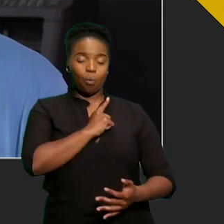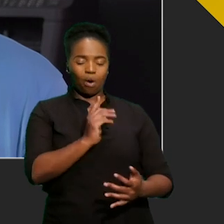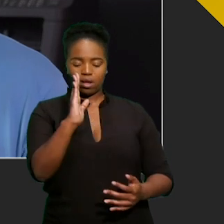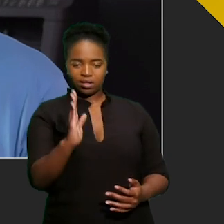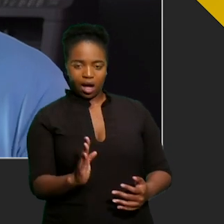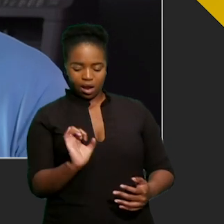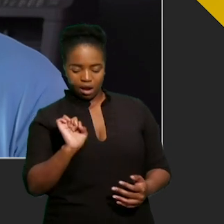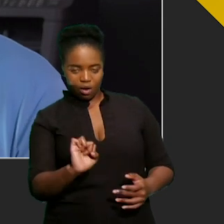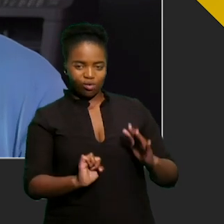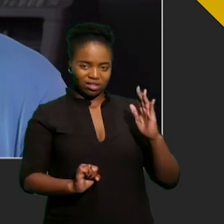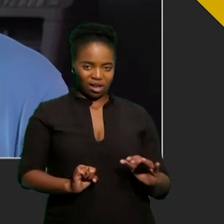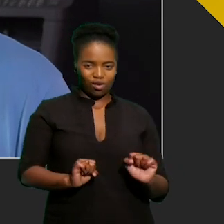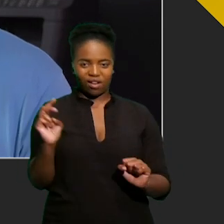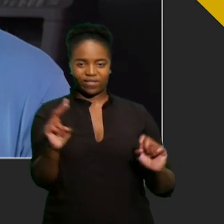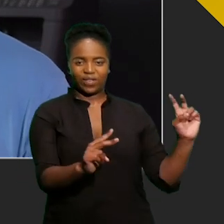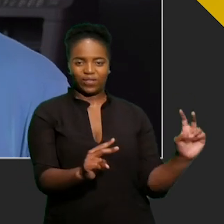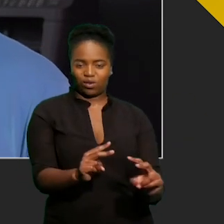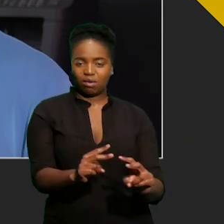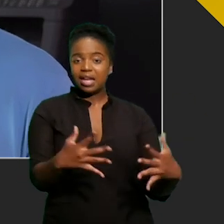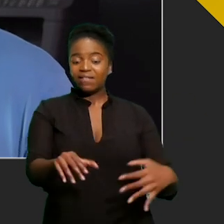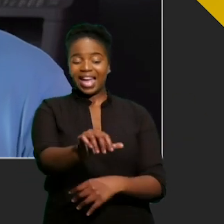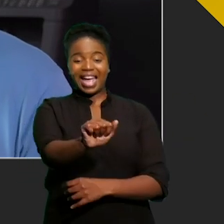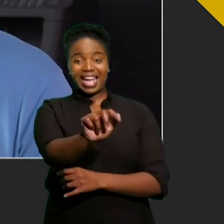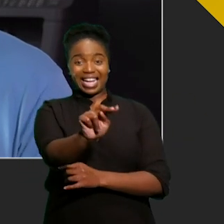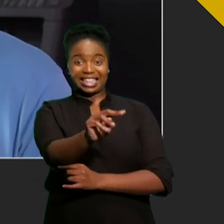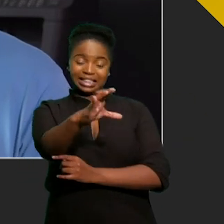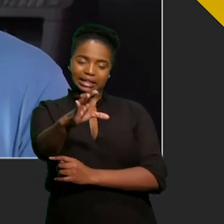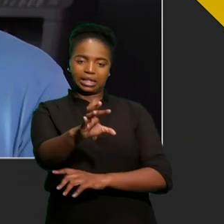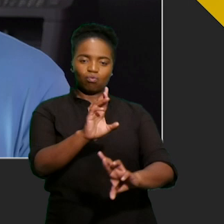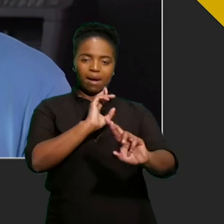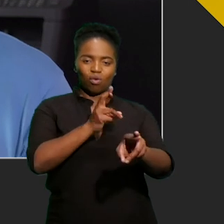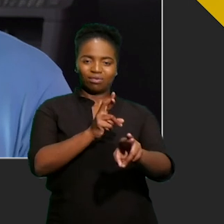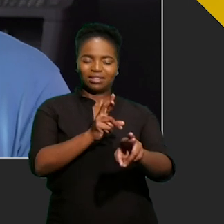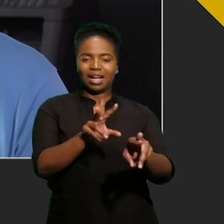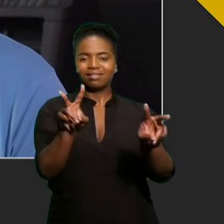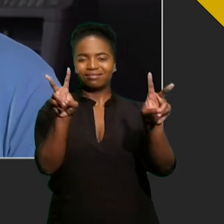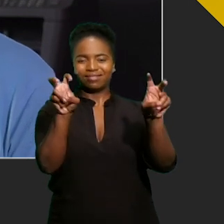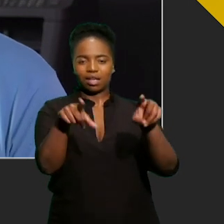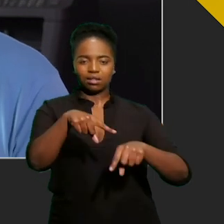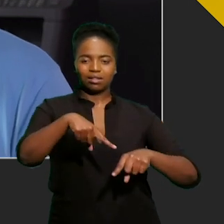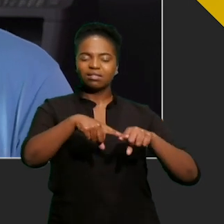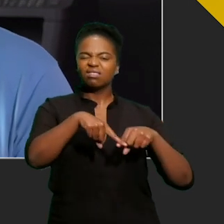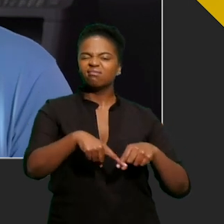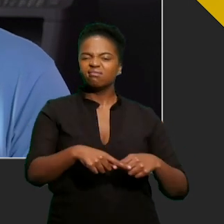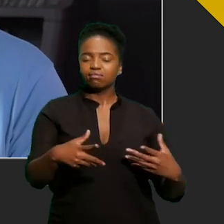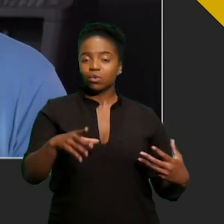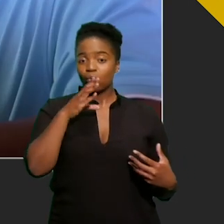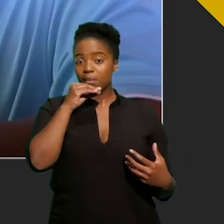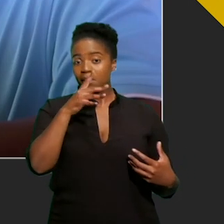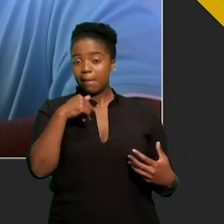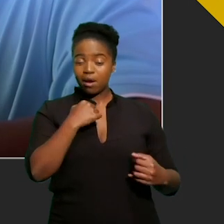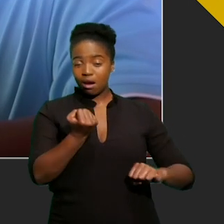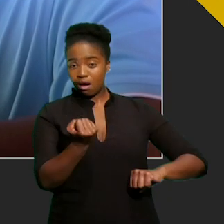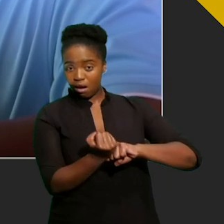sites. Now reporter nje nge ANC. It depends on ukhuluma nayiphi faction. Is it the pro,